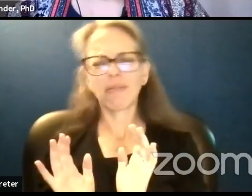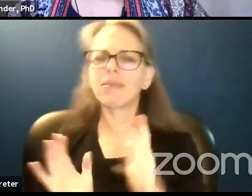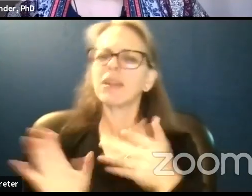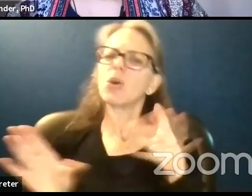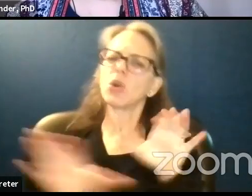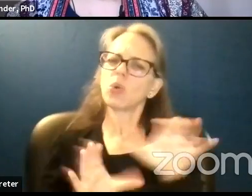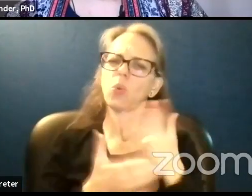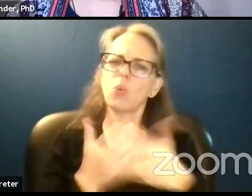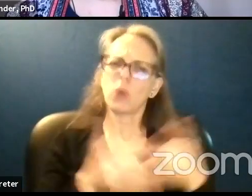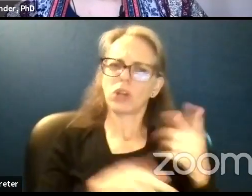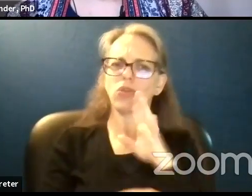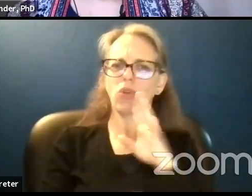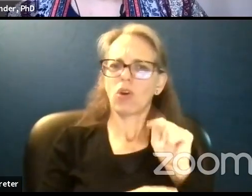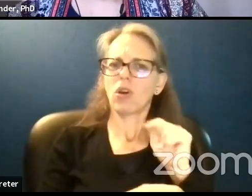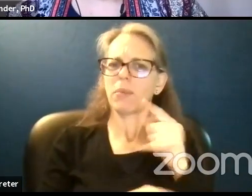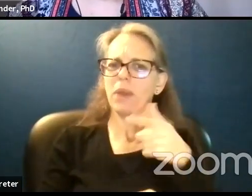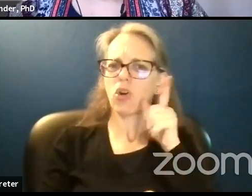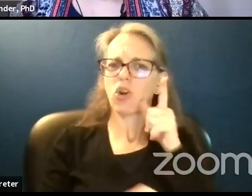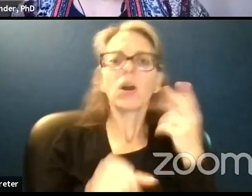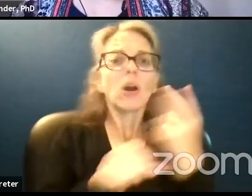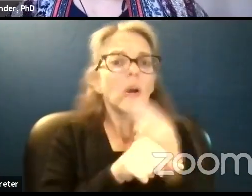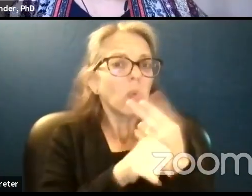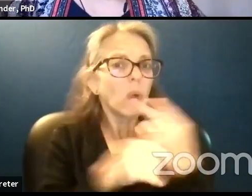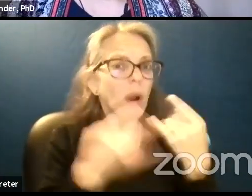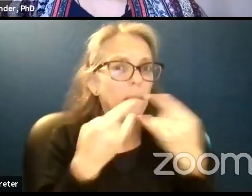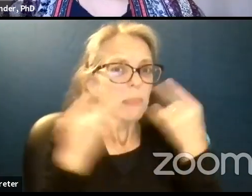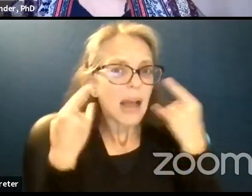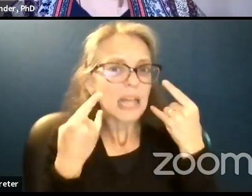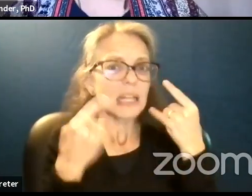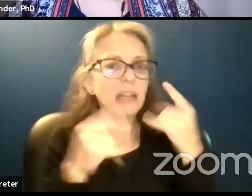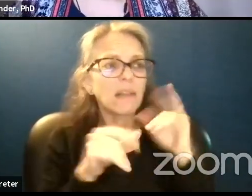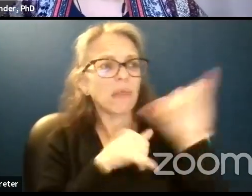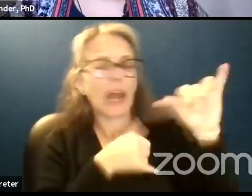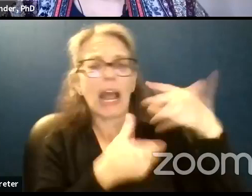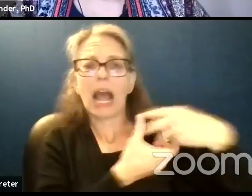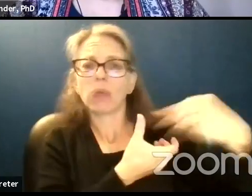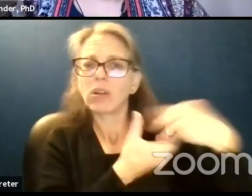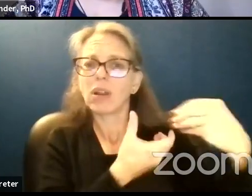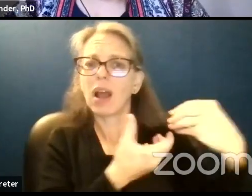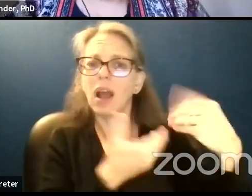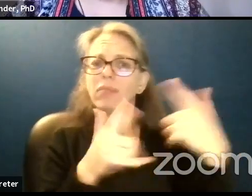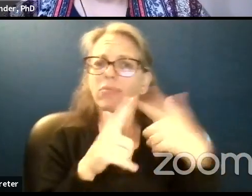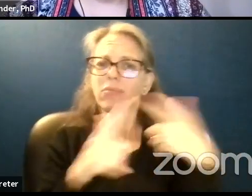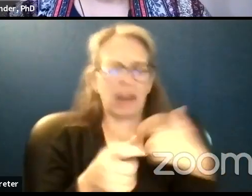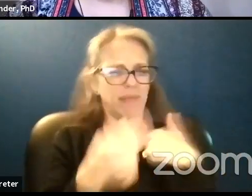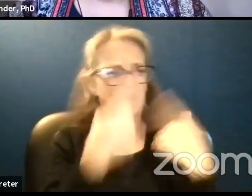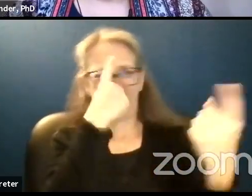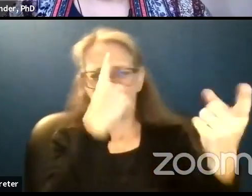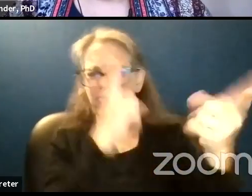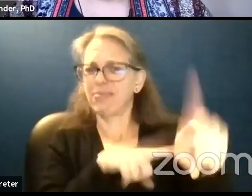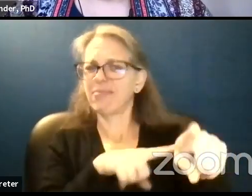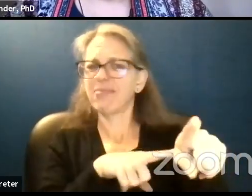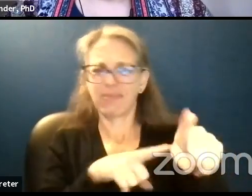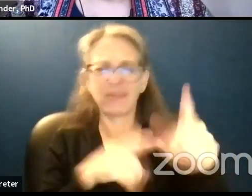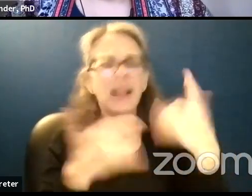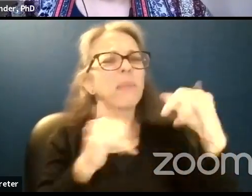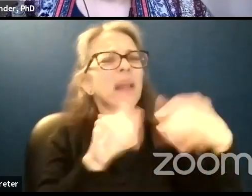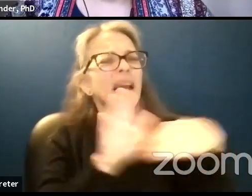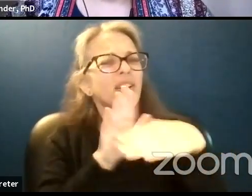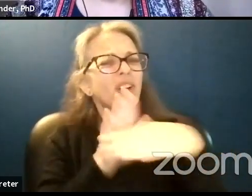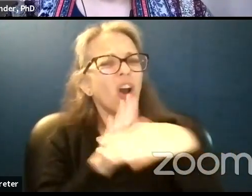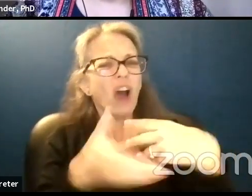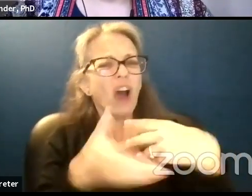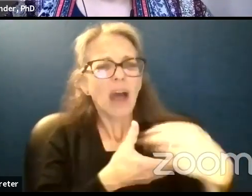talked about earlier, which is wear masks, keep it outside, and so on. And I agree that I think playing soccer outside